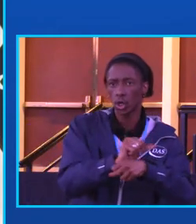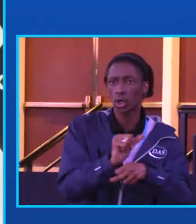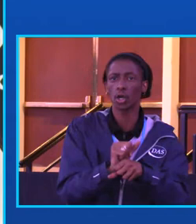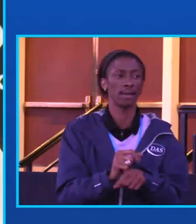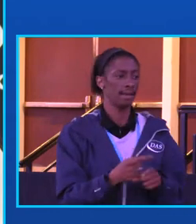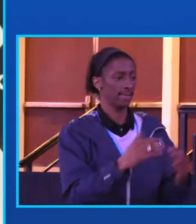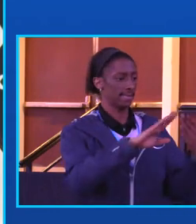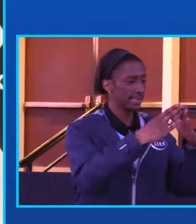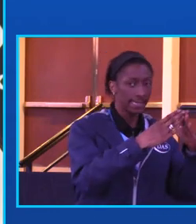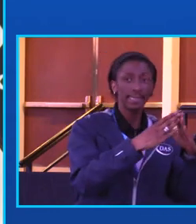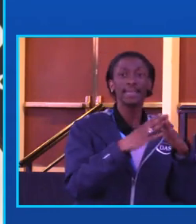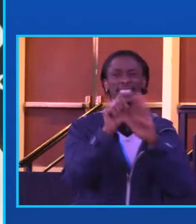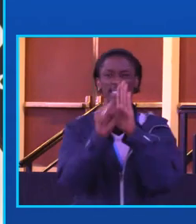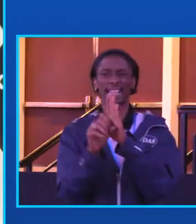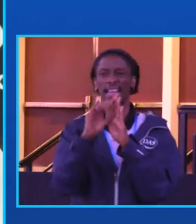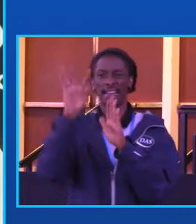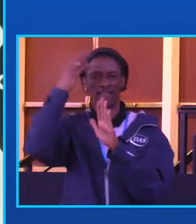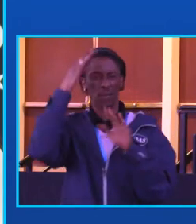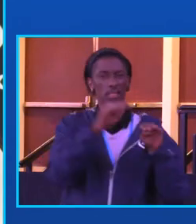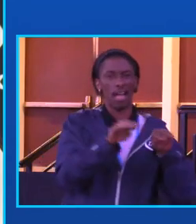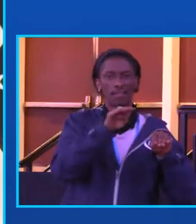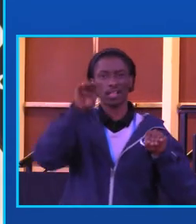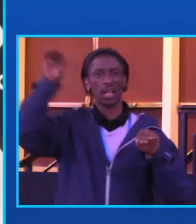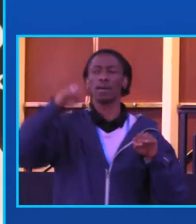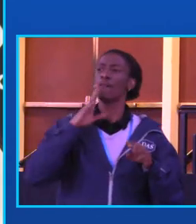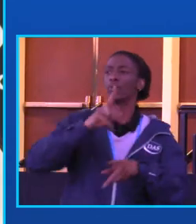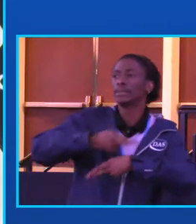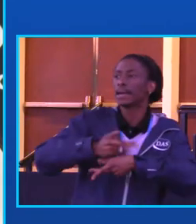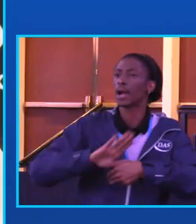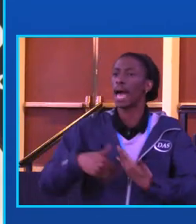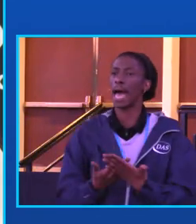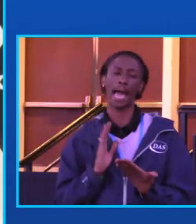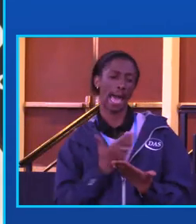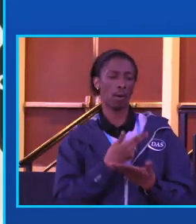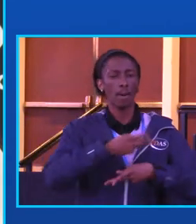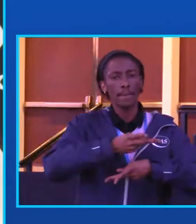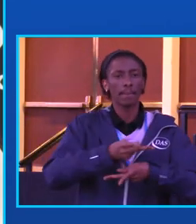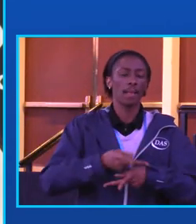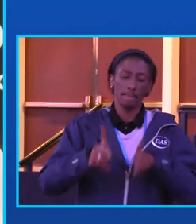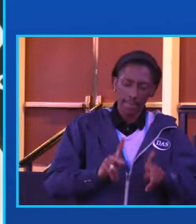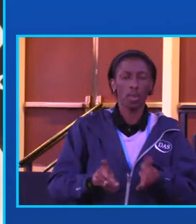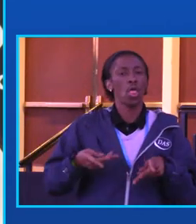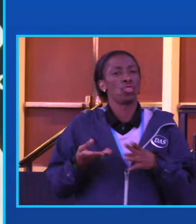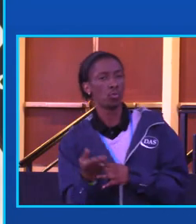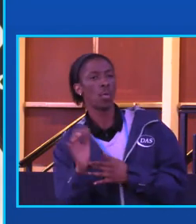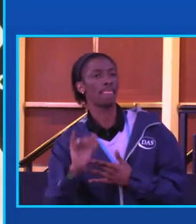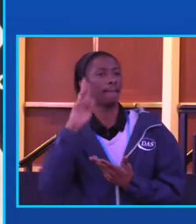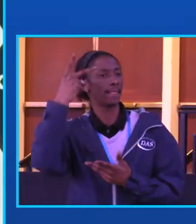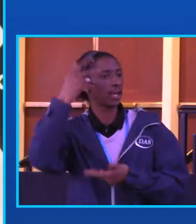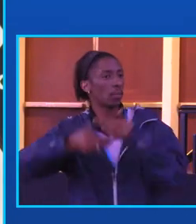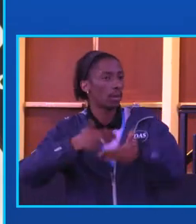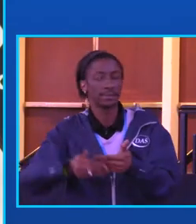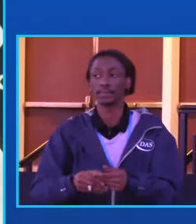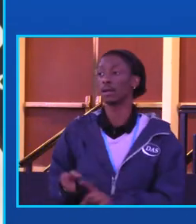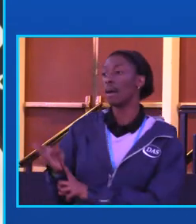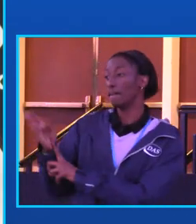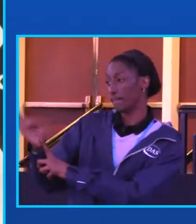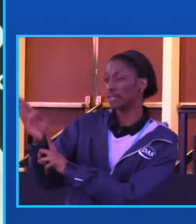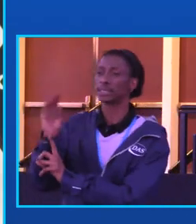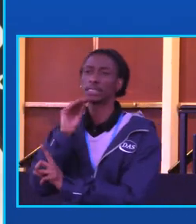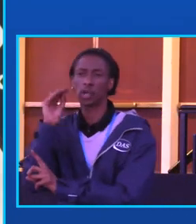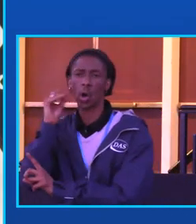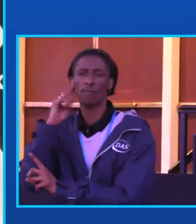city, state, and federal level, to take care of our people through the political process. Boston is home to the